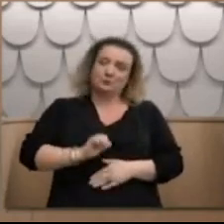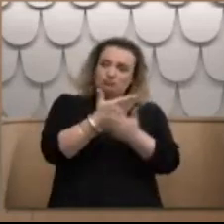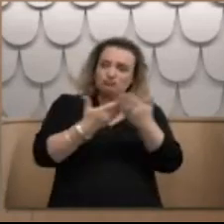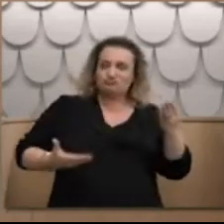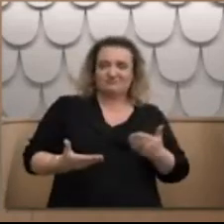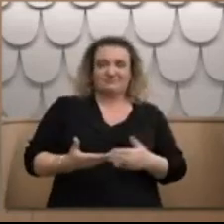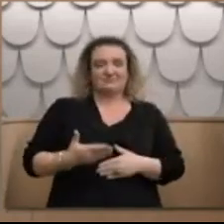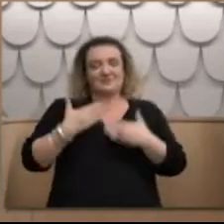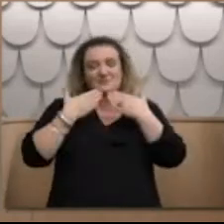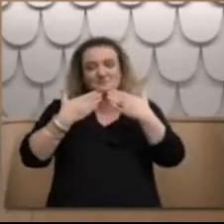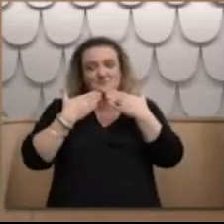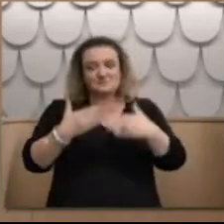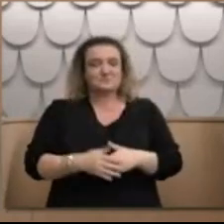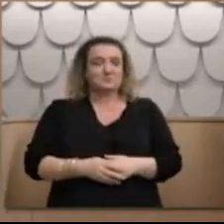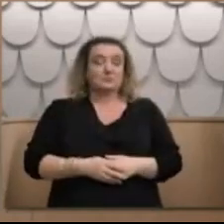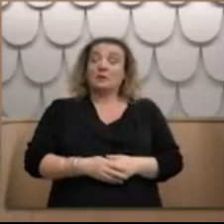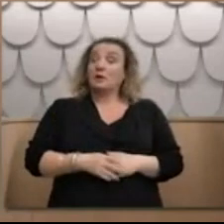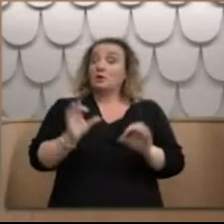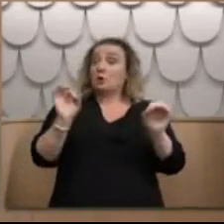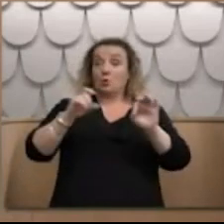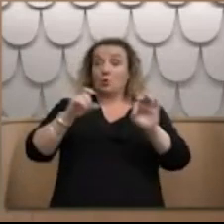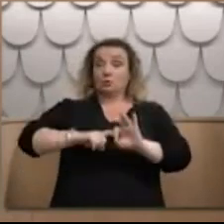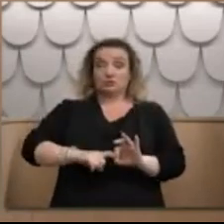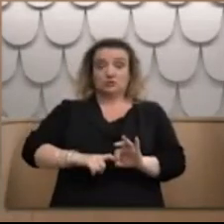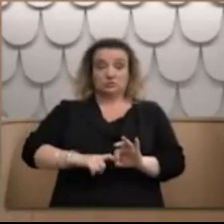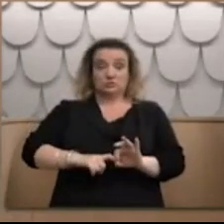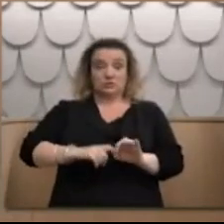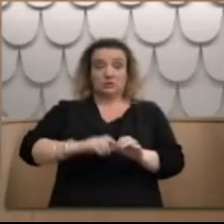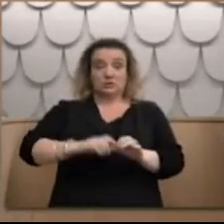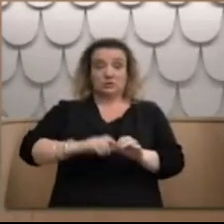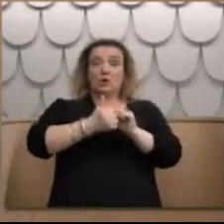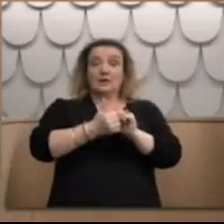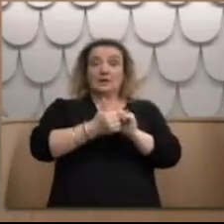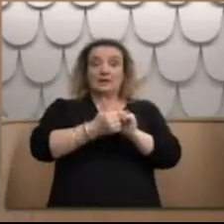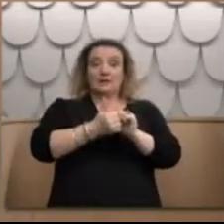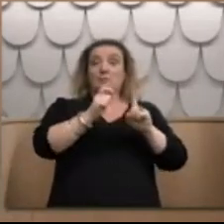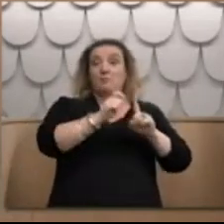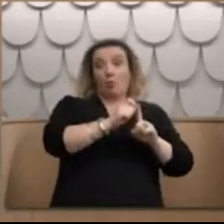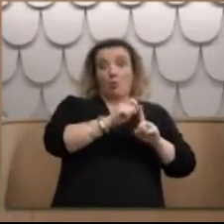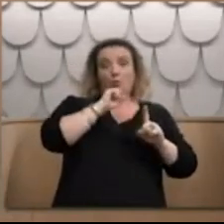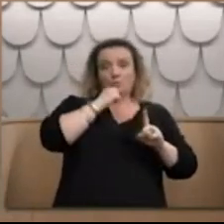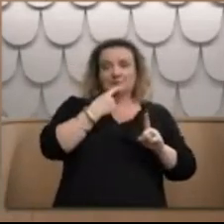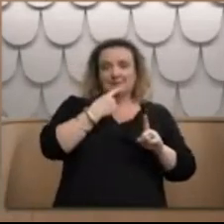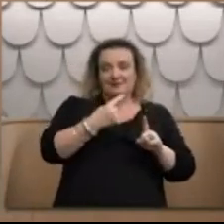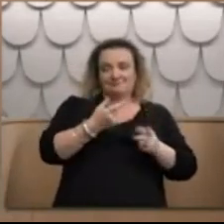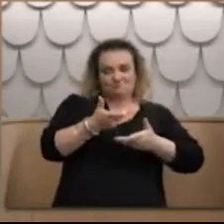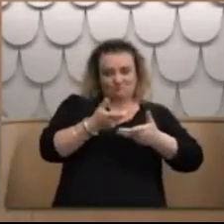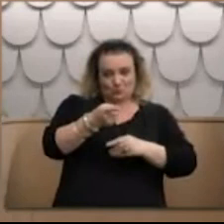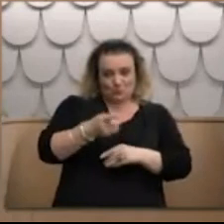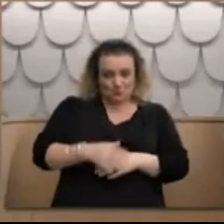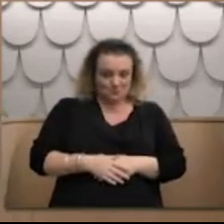you. Thank you for your kōrero. I have no questions, but my colleague here, Paul, is going to speak to